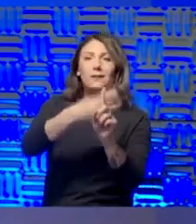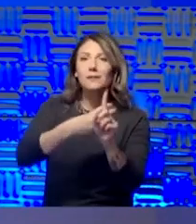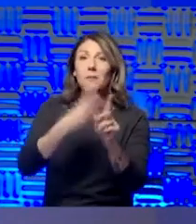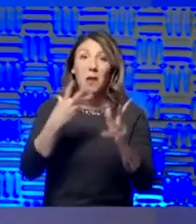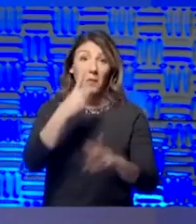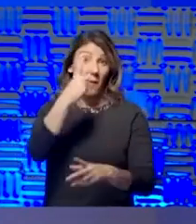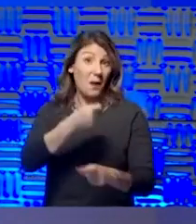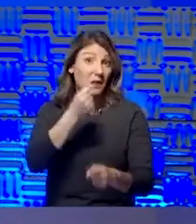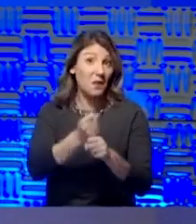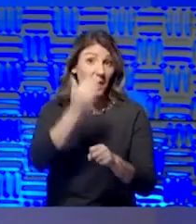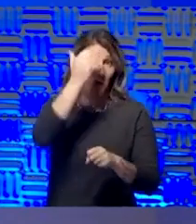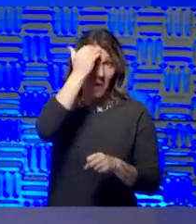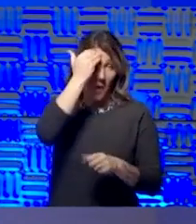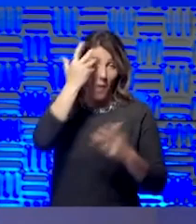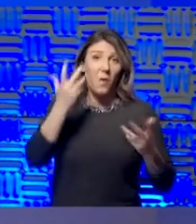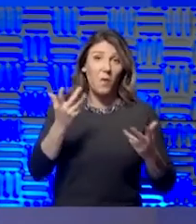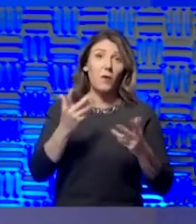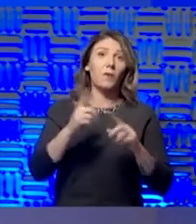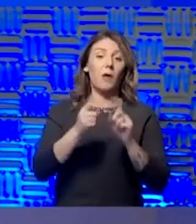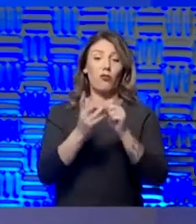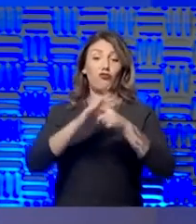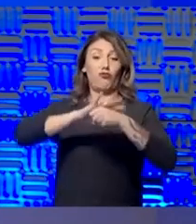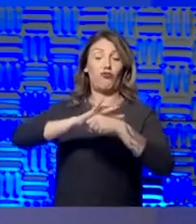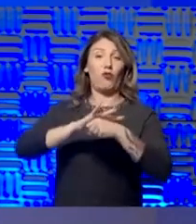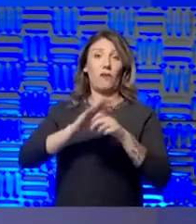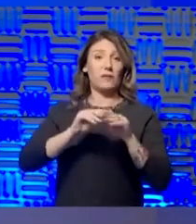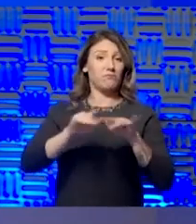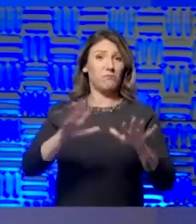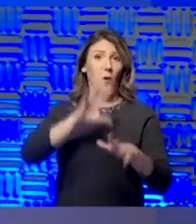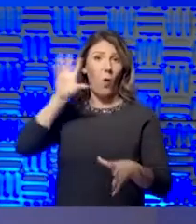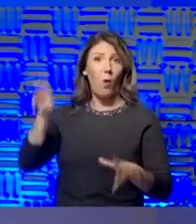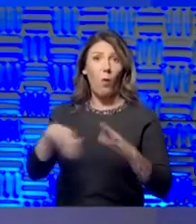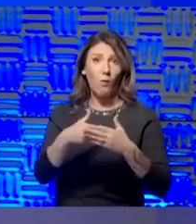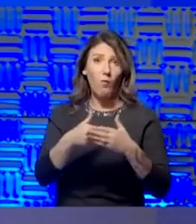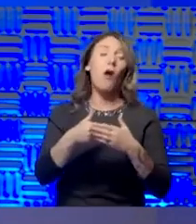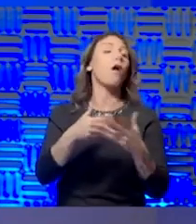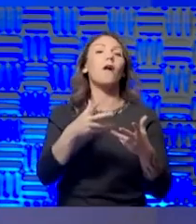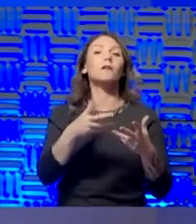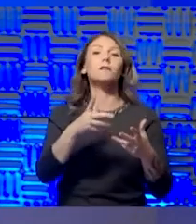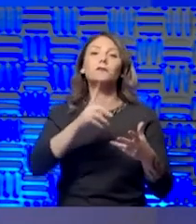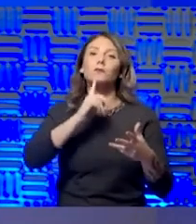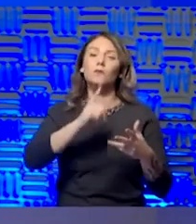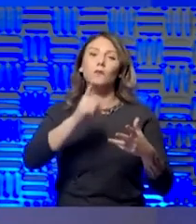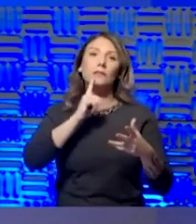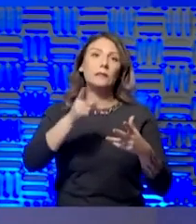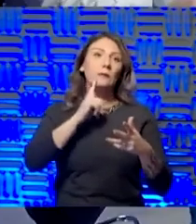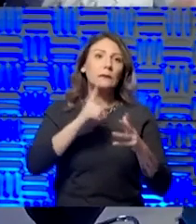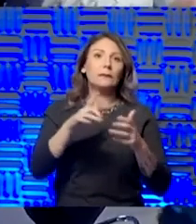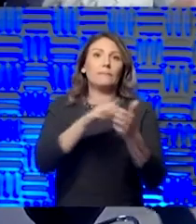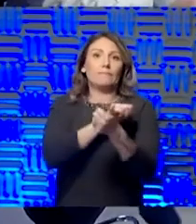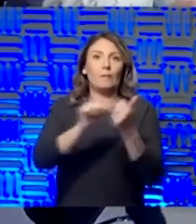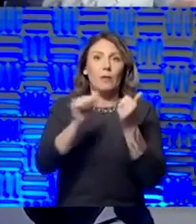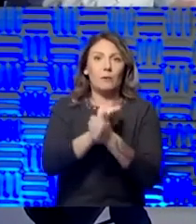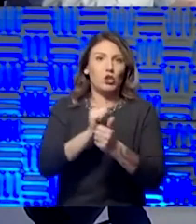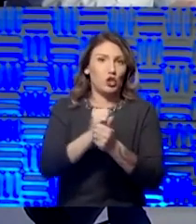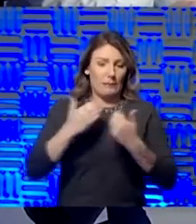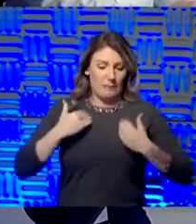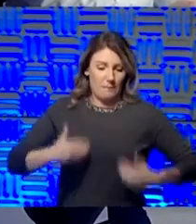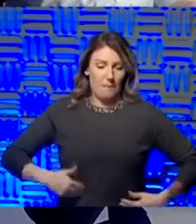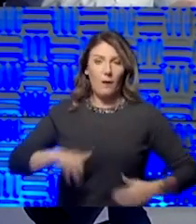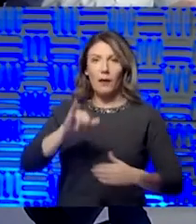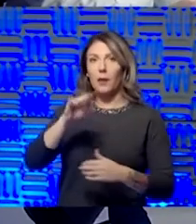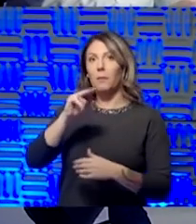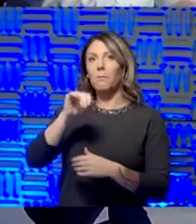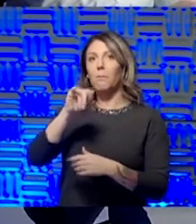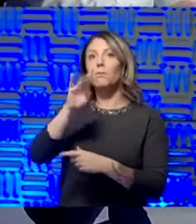moving forward, coronaviruses overall have just proven very elusive for our immune system. Yeah, I think, and then we